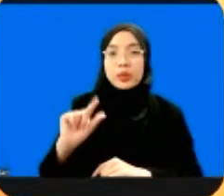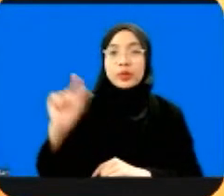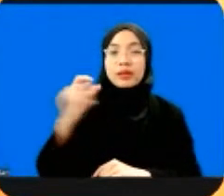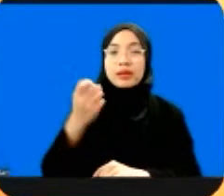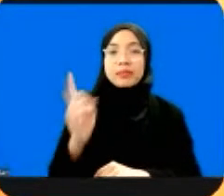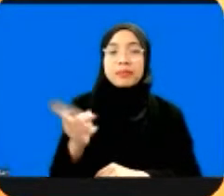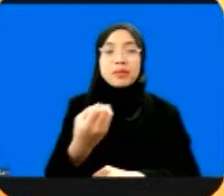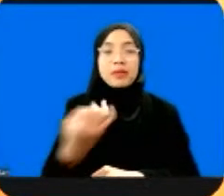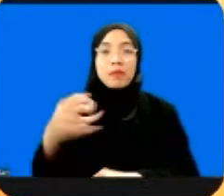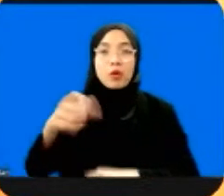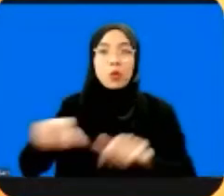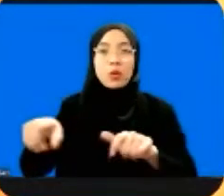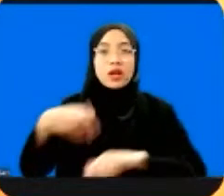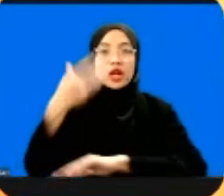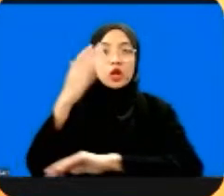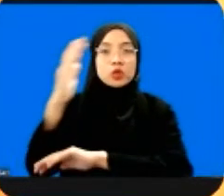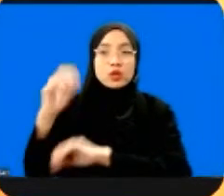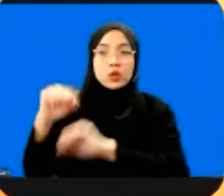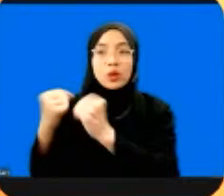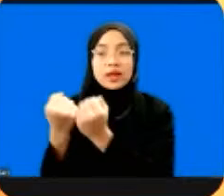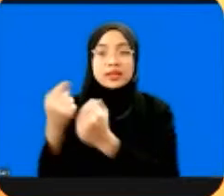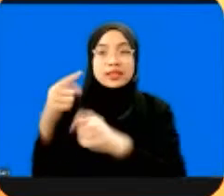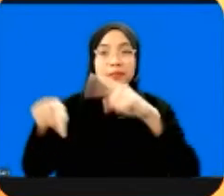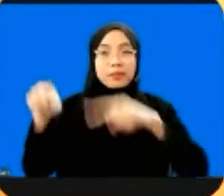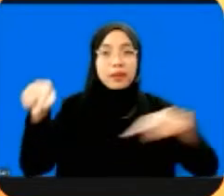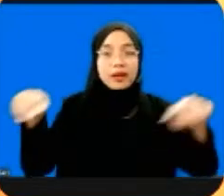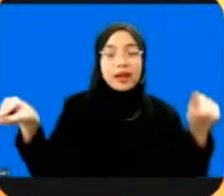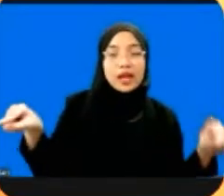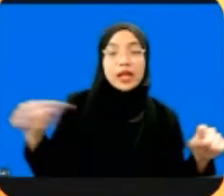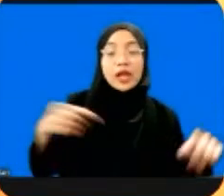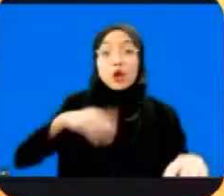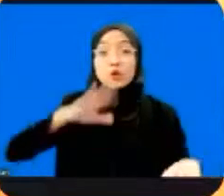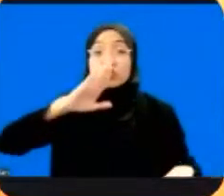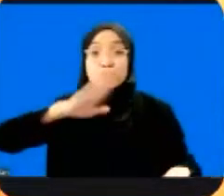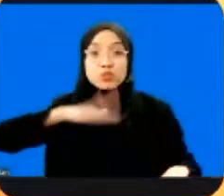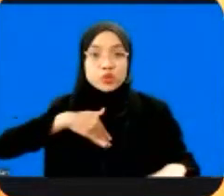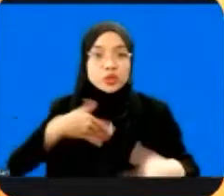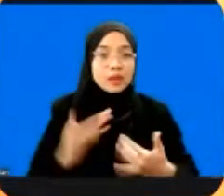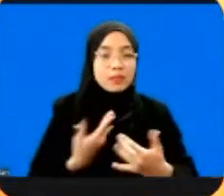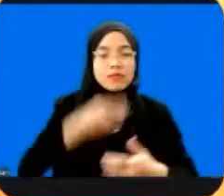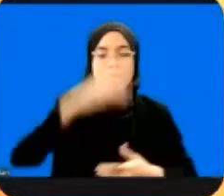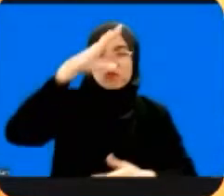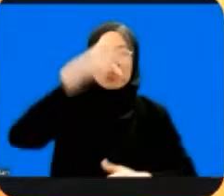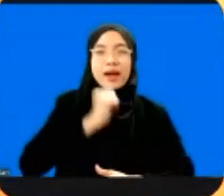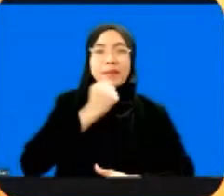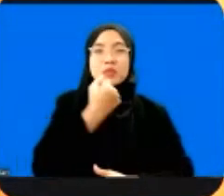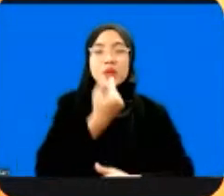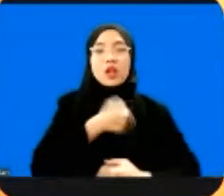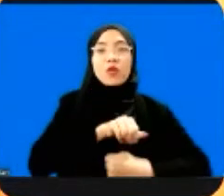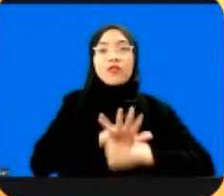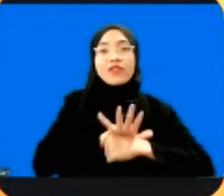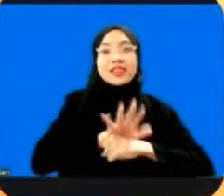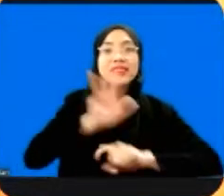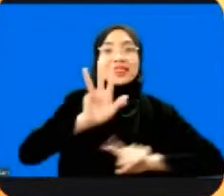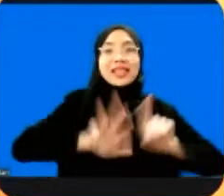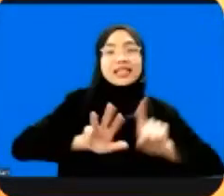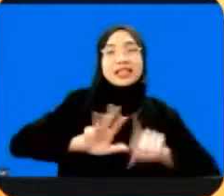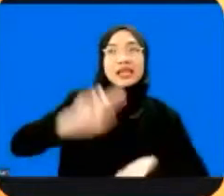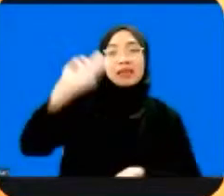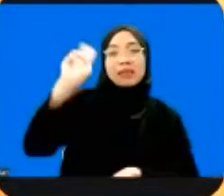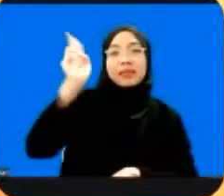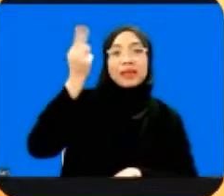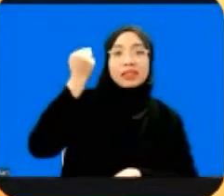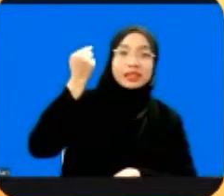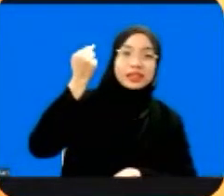the COVID-19 task force from the government, the Fact Check Journalist